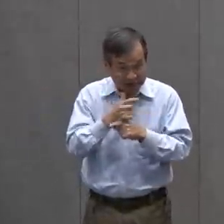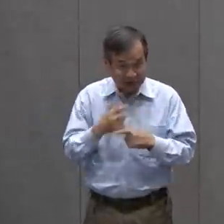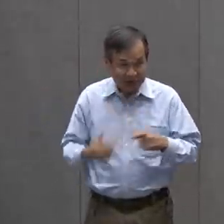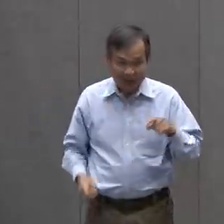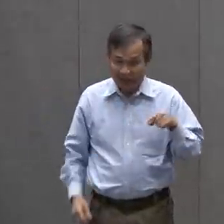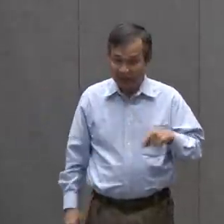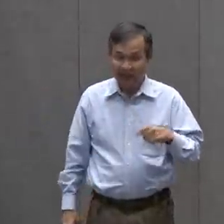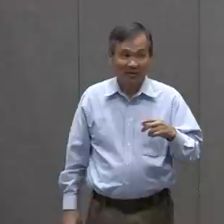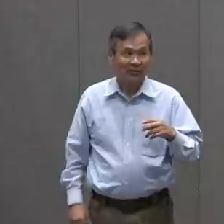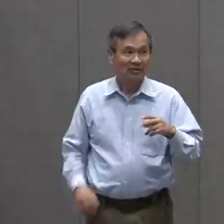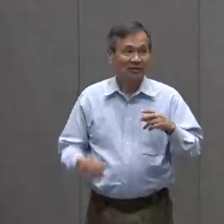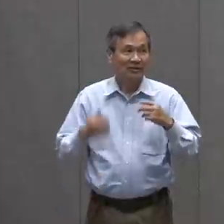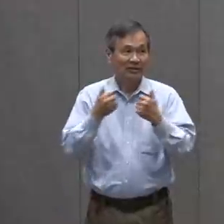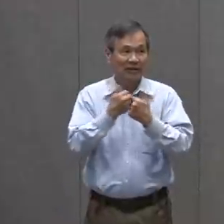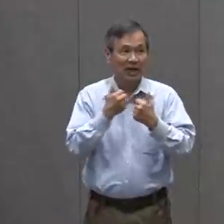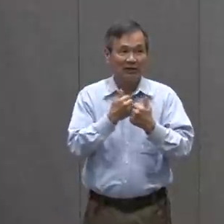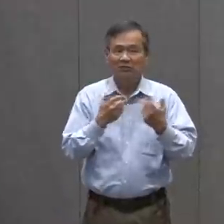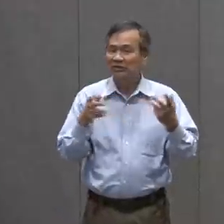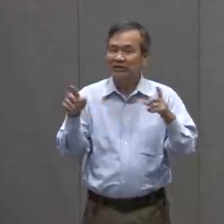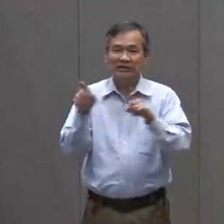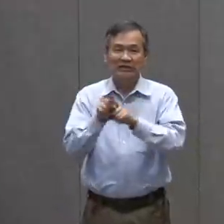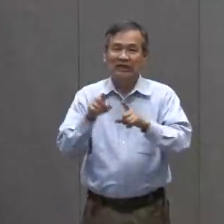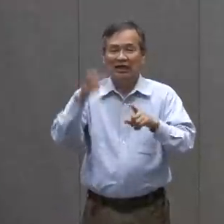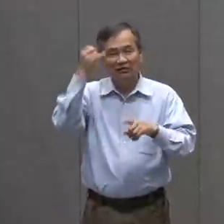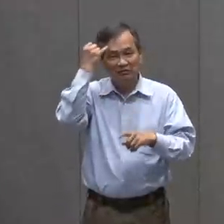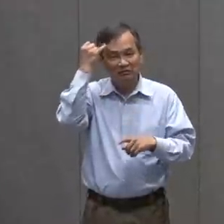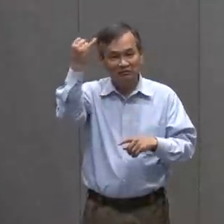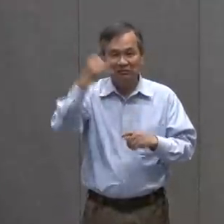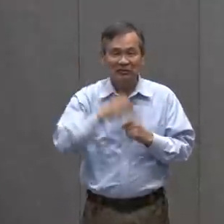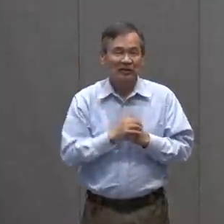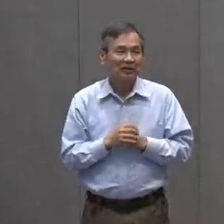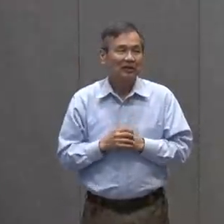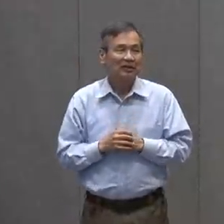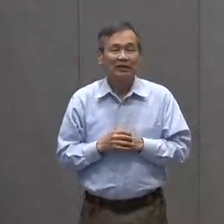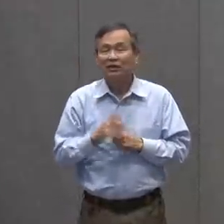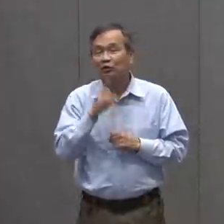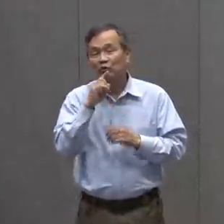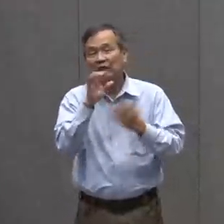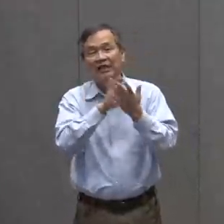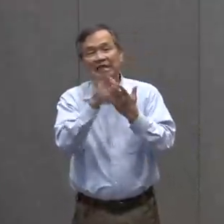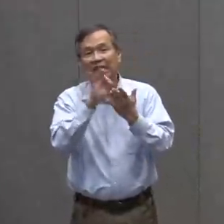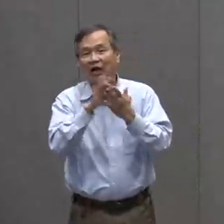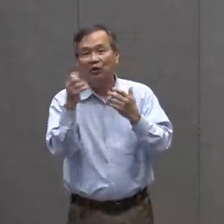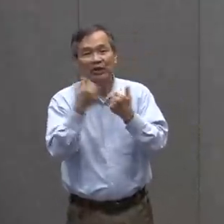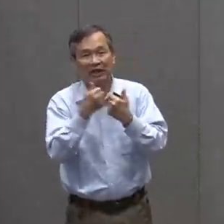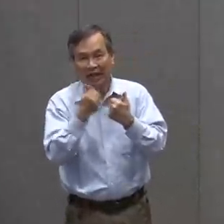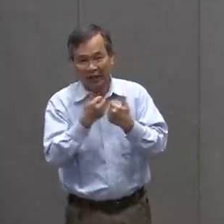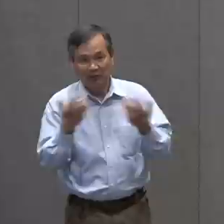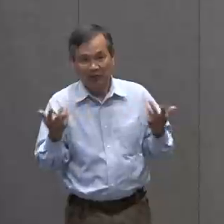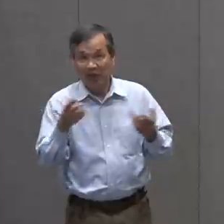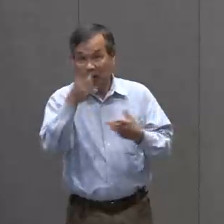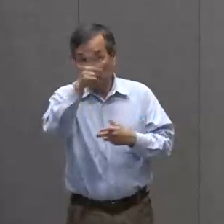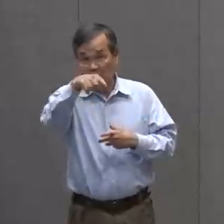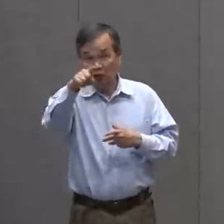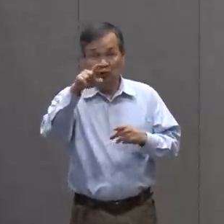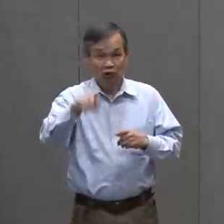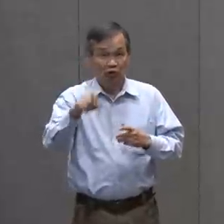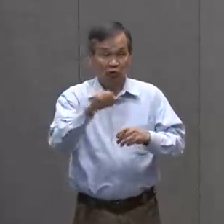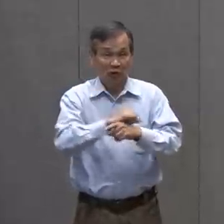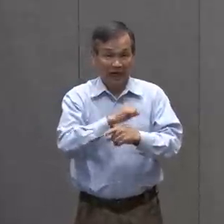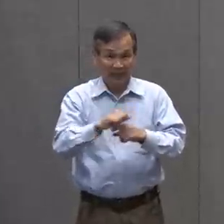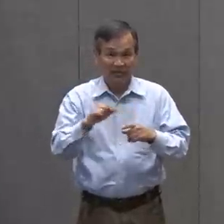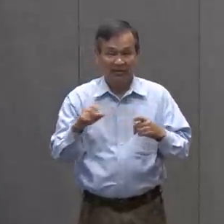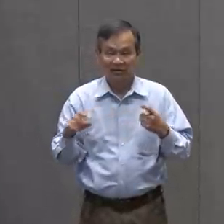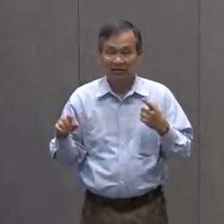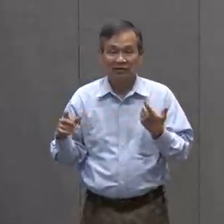on this particular game, because this is a very much a counting game, and it's a skill that you also need practice on, but your